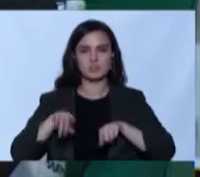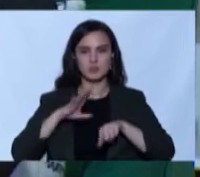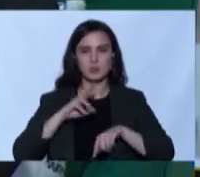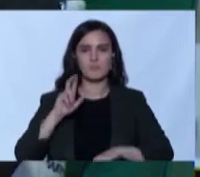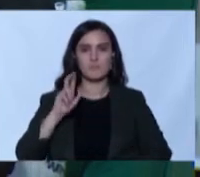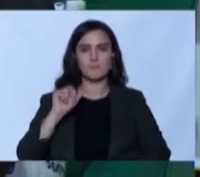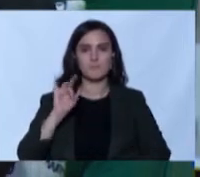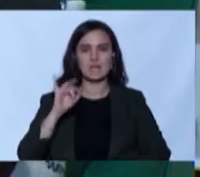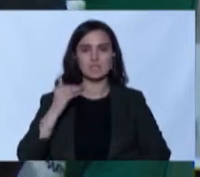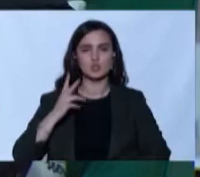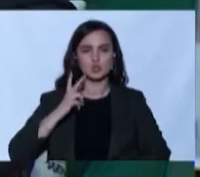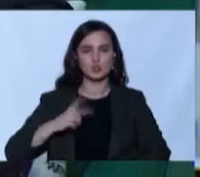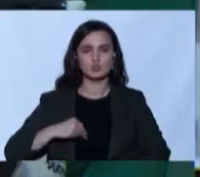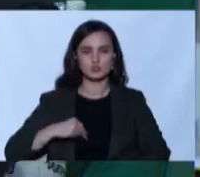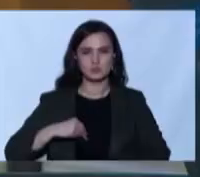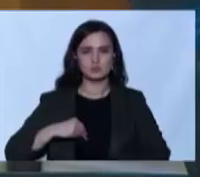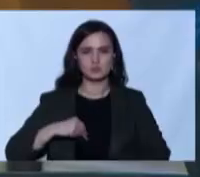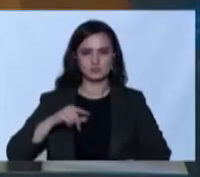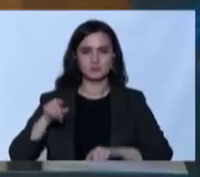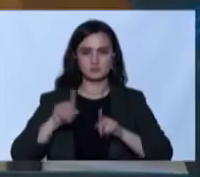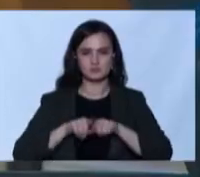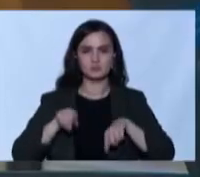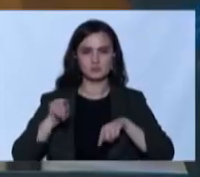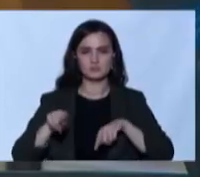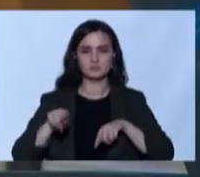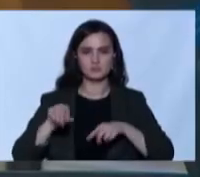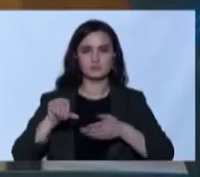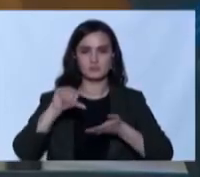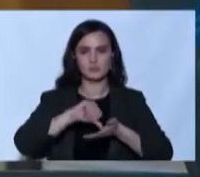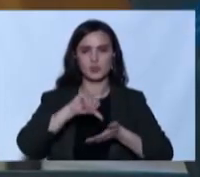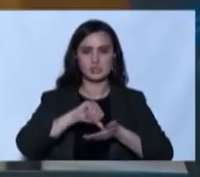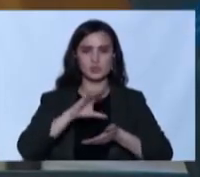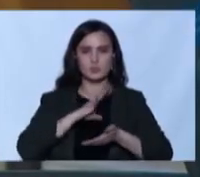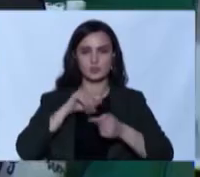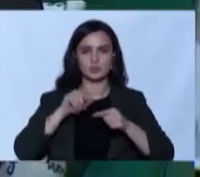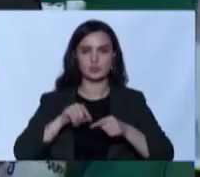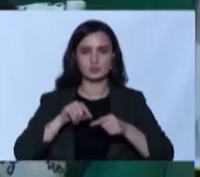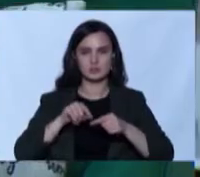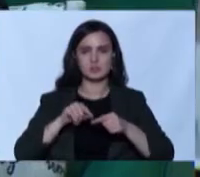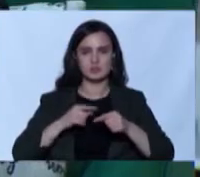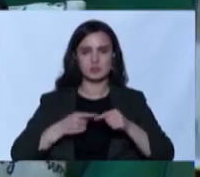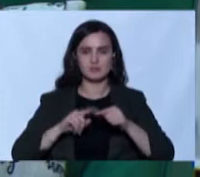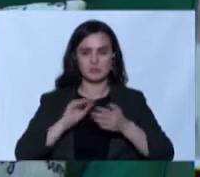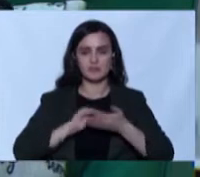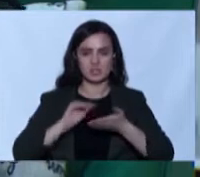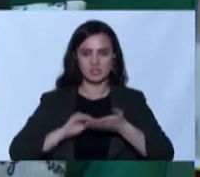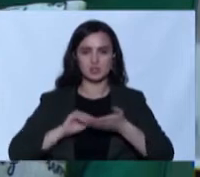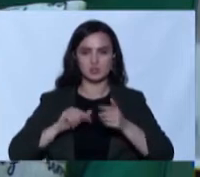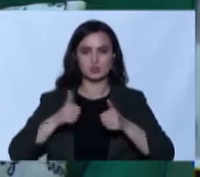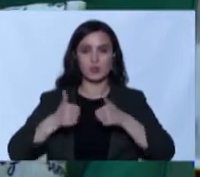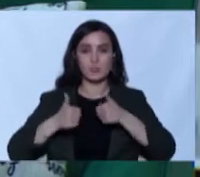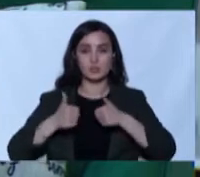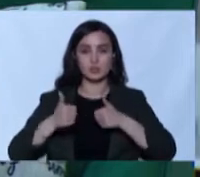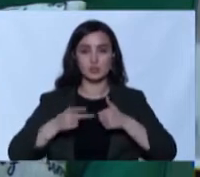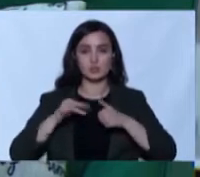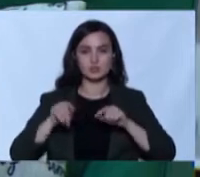Byron's doctor, John William Polidori, and he actually also participated in this horror writing competition, and